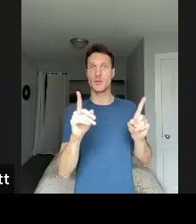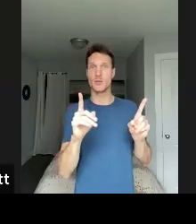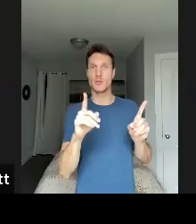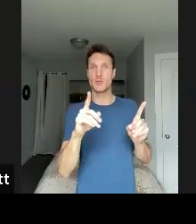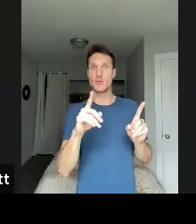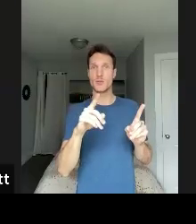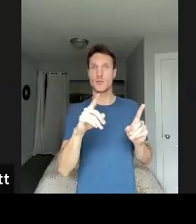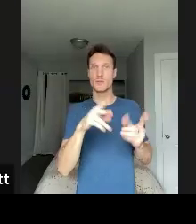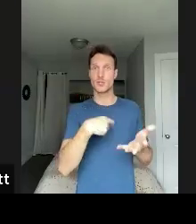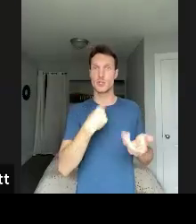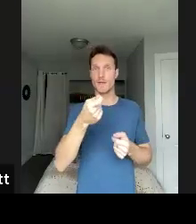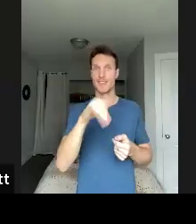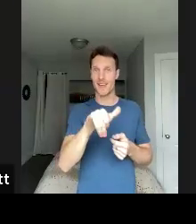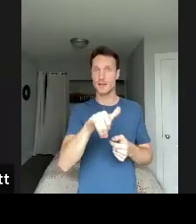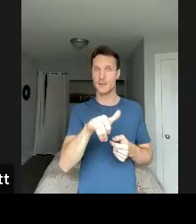questions.